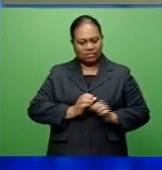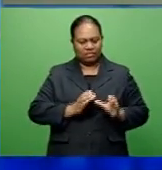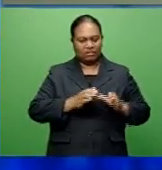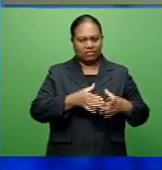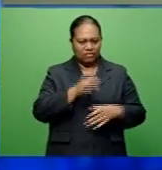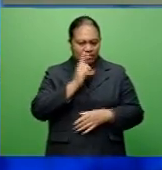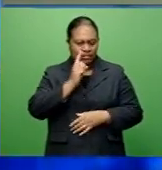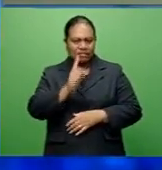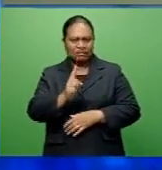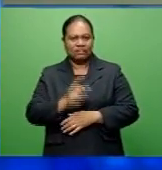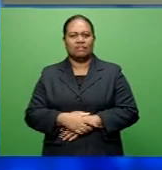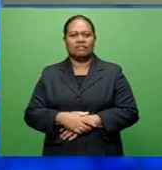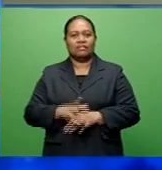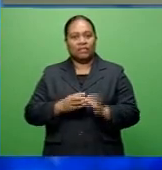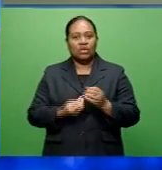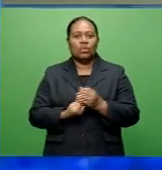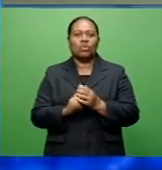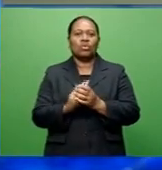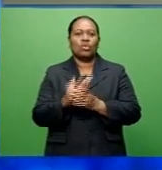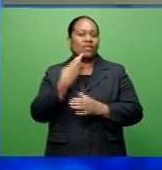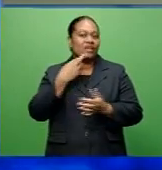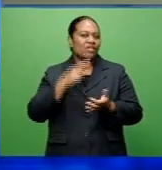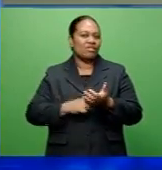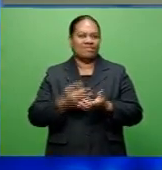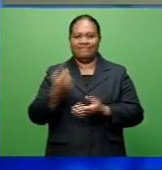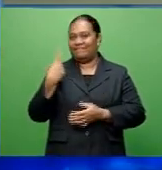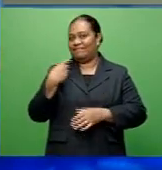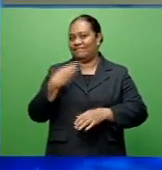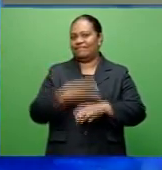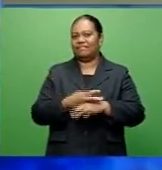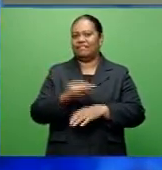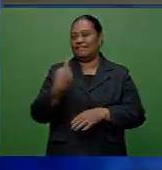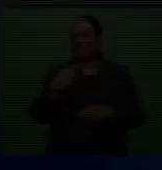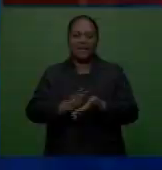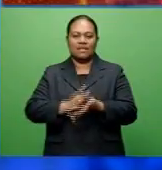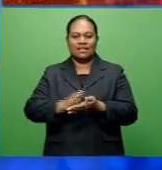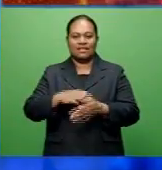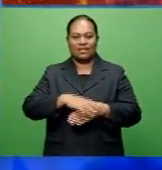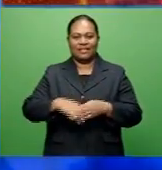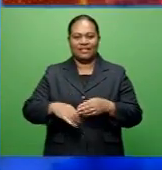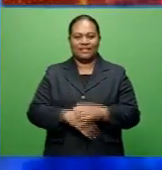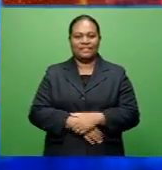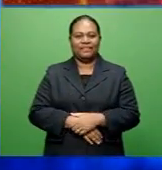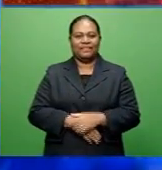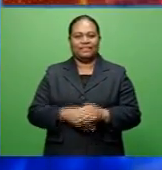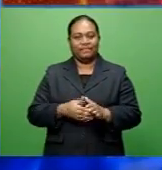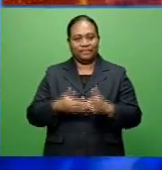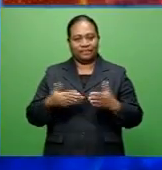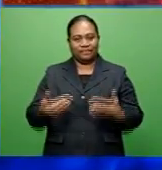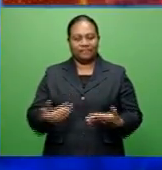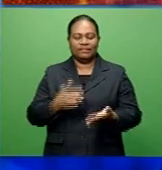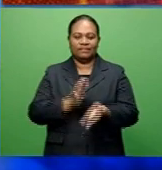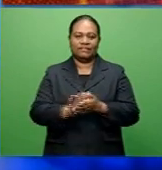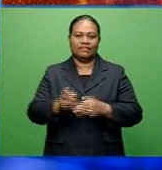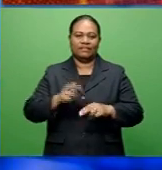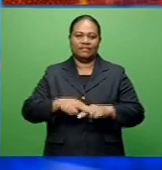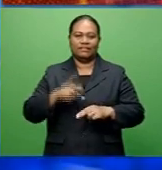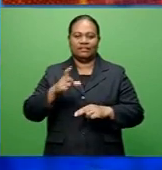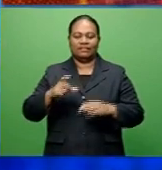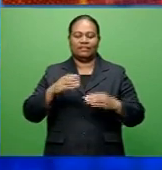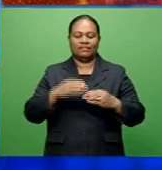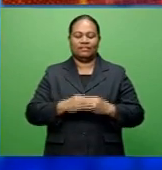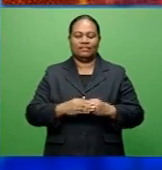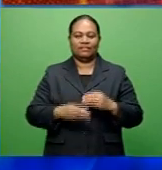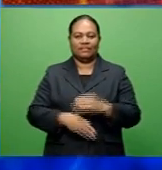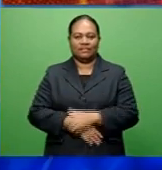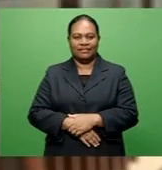outlook. This growth was recorded over the last 3 months of 2020. We now join Sharon from HFC Bank with the latest from